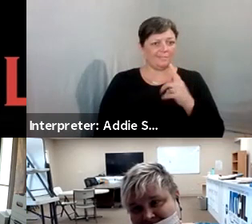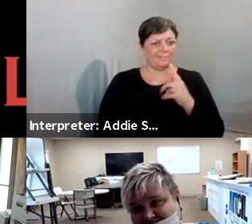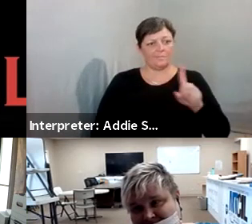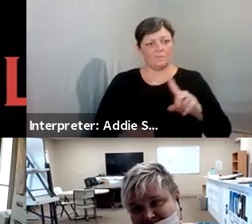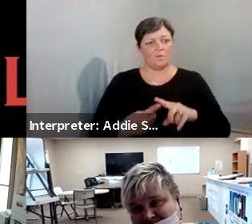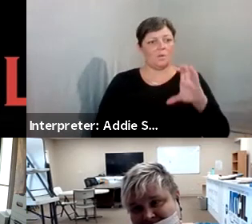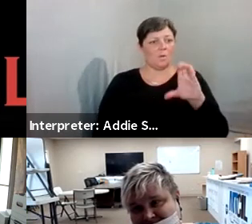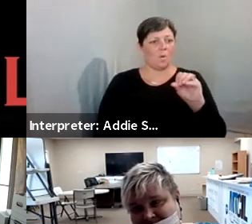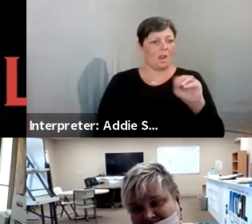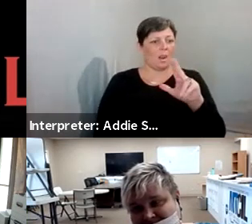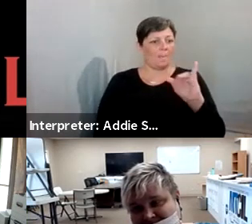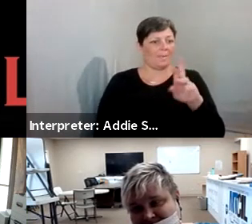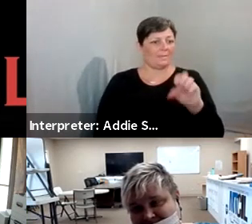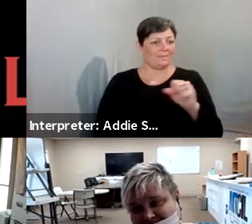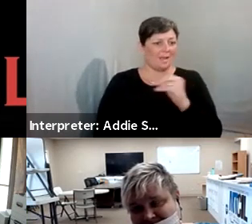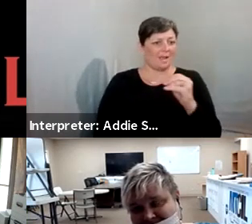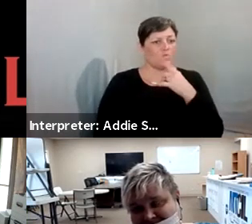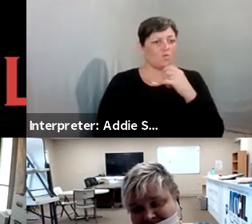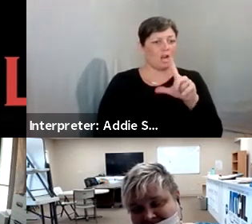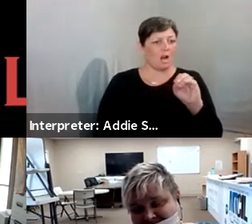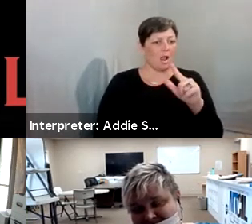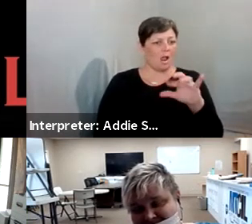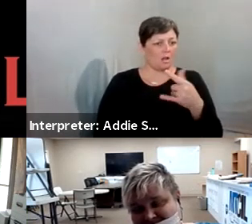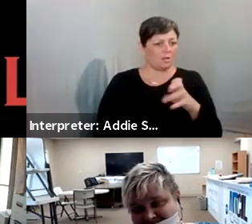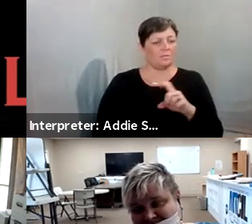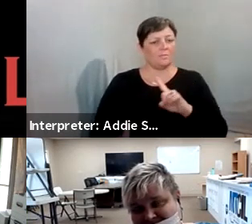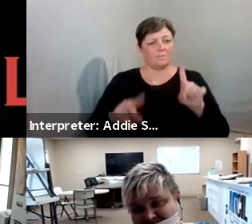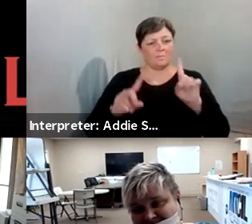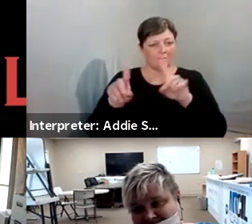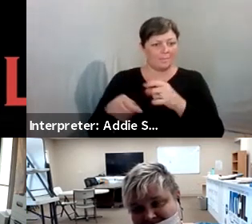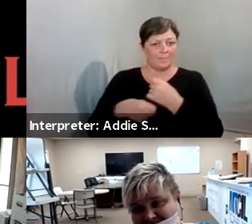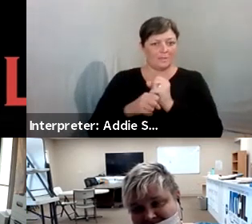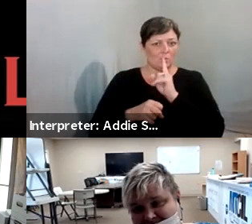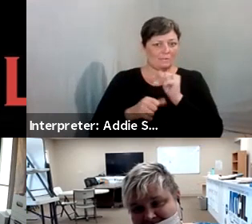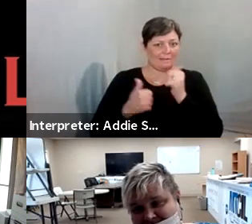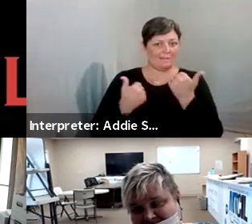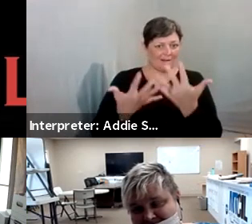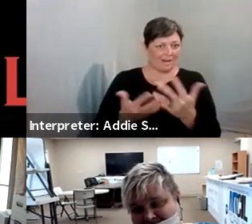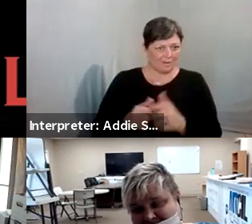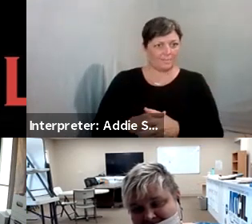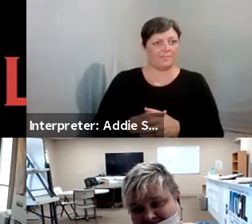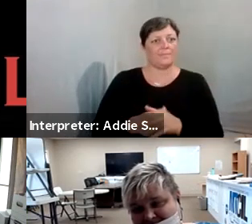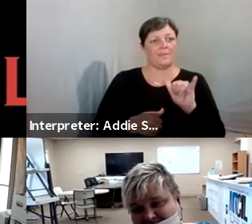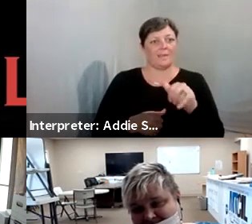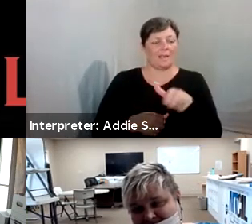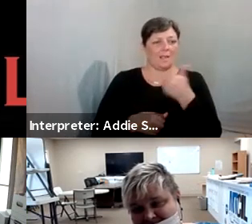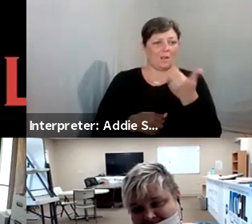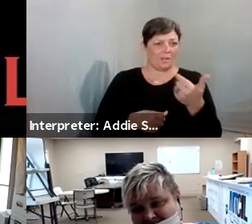Red Lodge all the time. It'd be nice to get up there, provided they're not on fire. That's another thing. We have